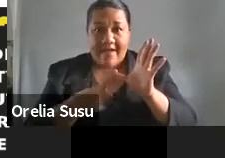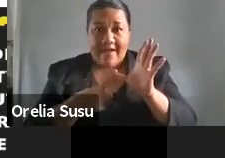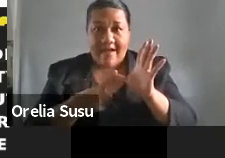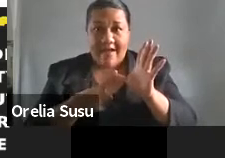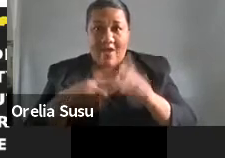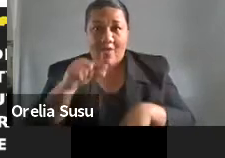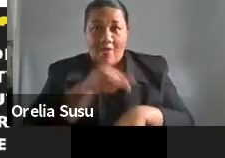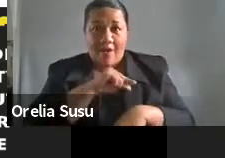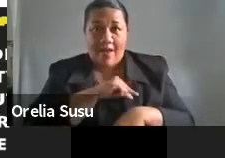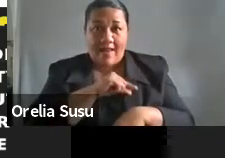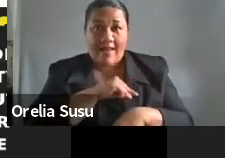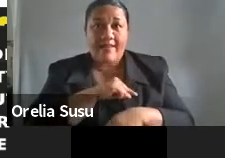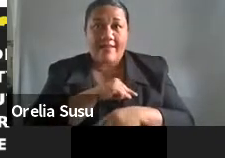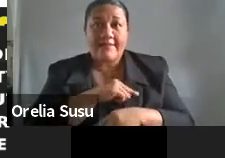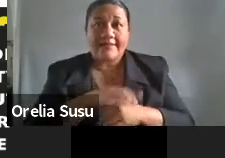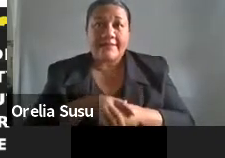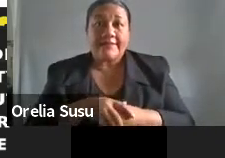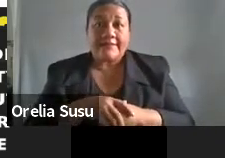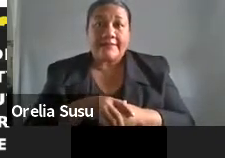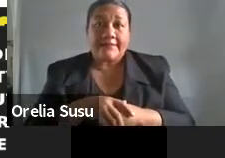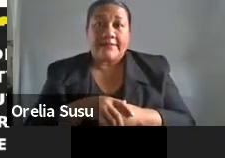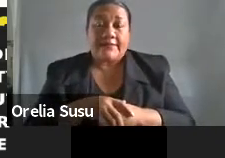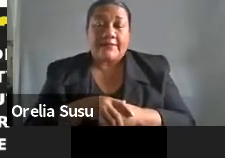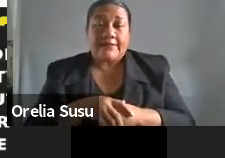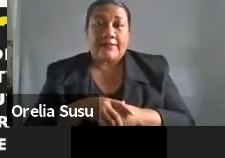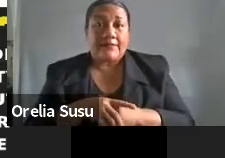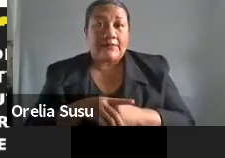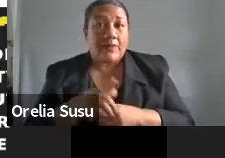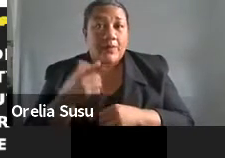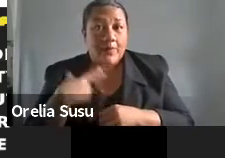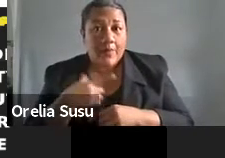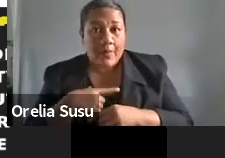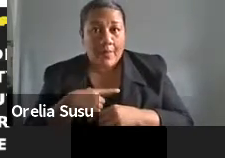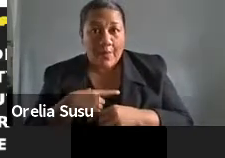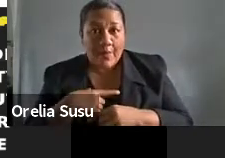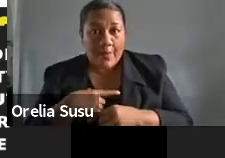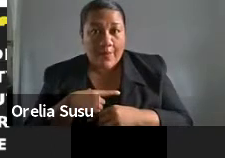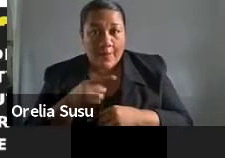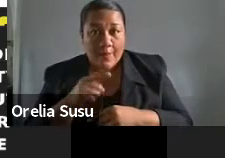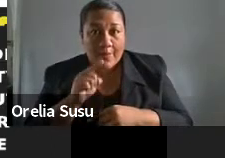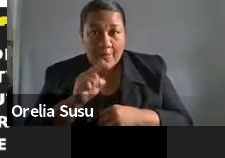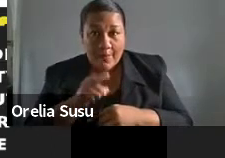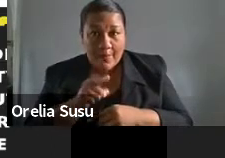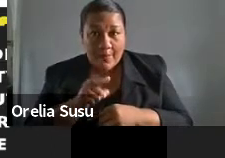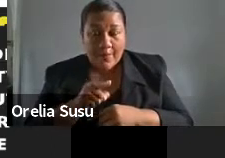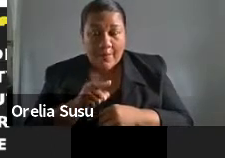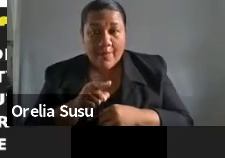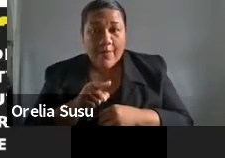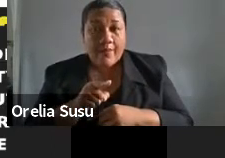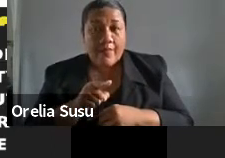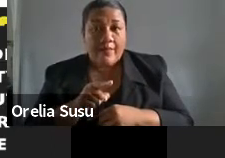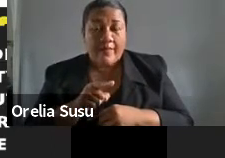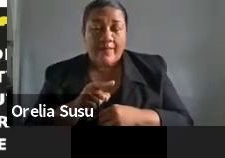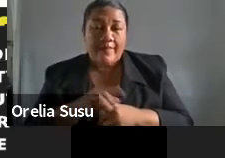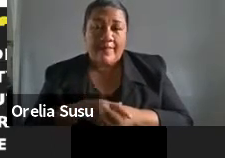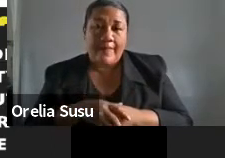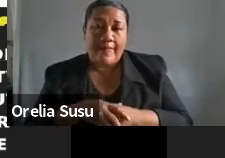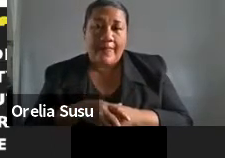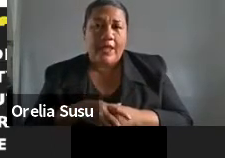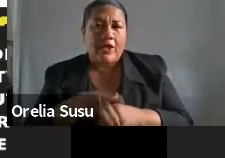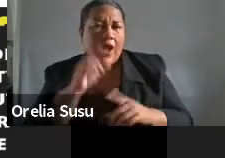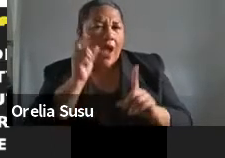Before we came into the session, we were brainstorming and we were trying to figure out like to personalize this,